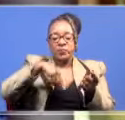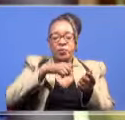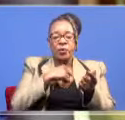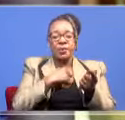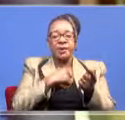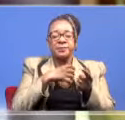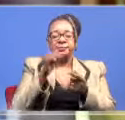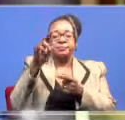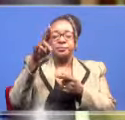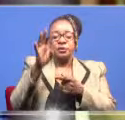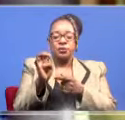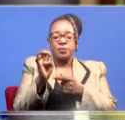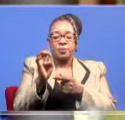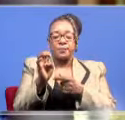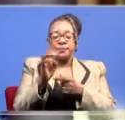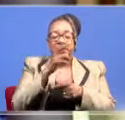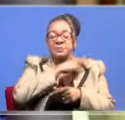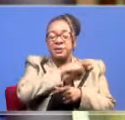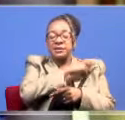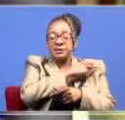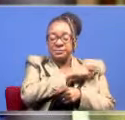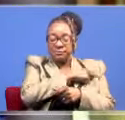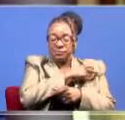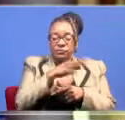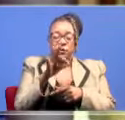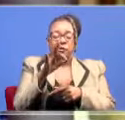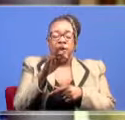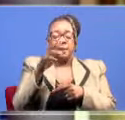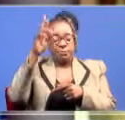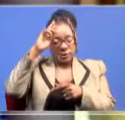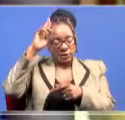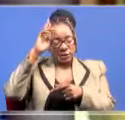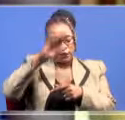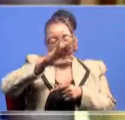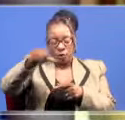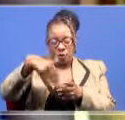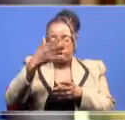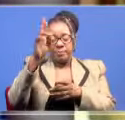sue Inspector General of Police on behalf of all police officers. And this is not a threat.